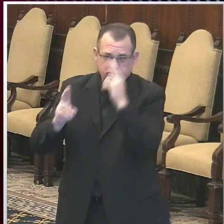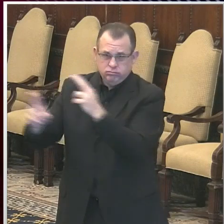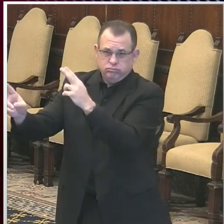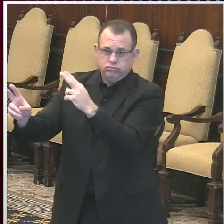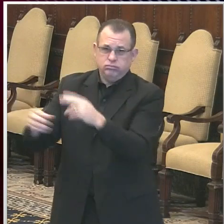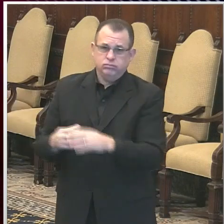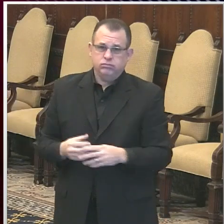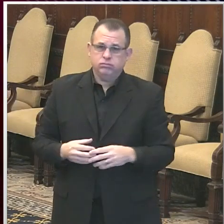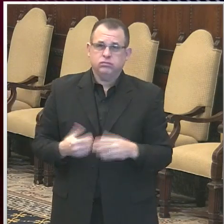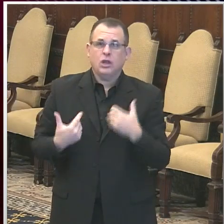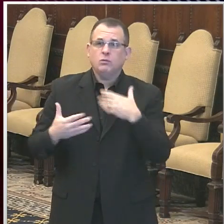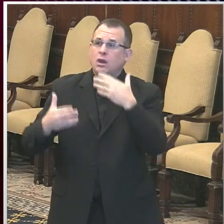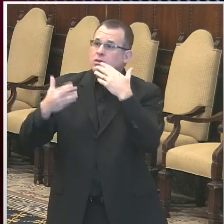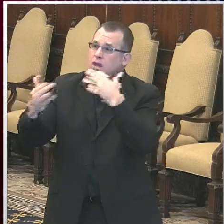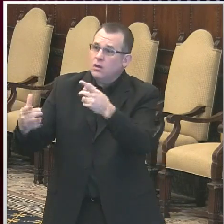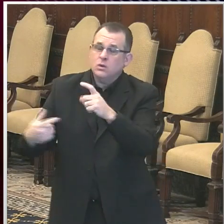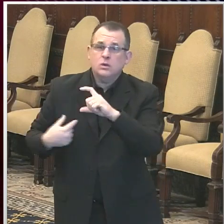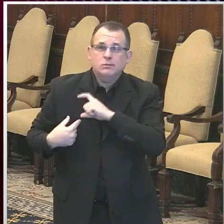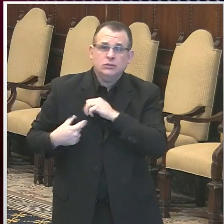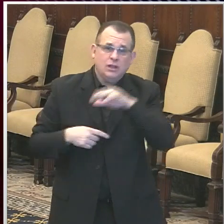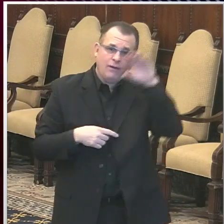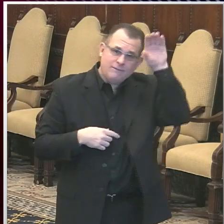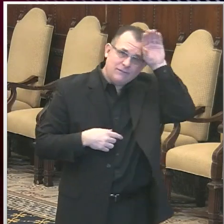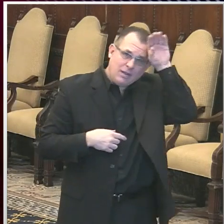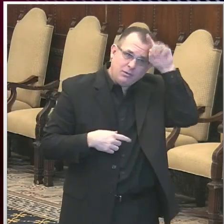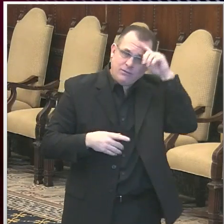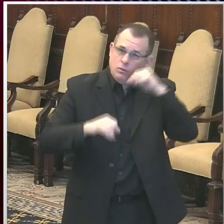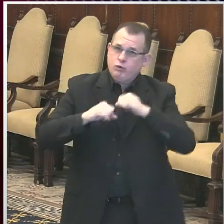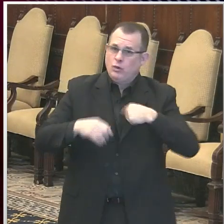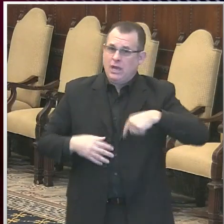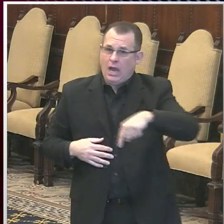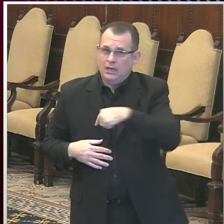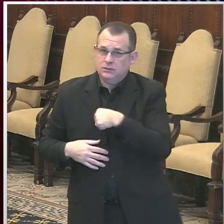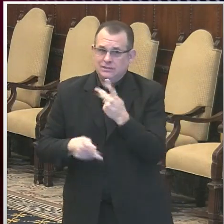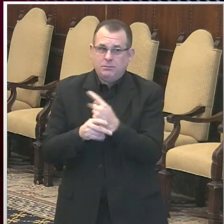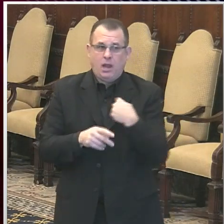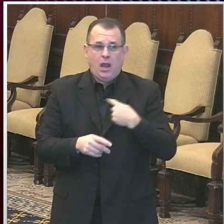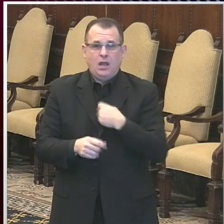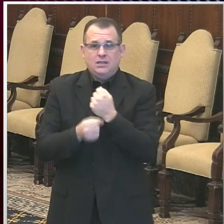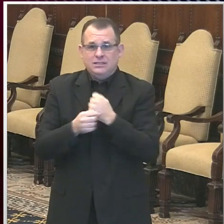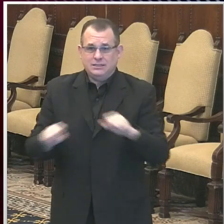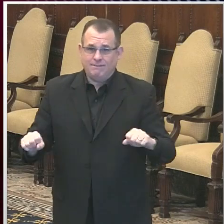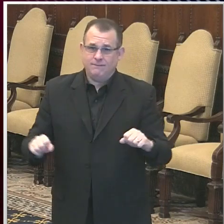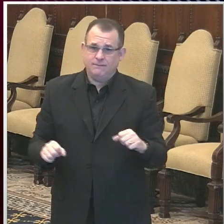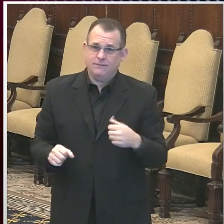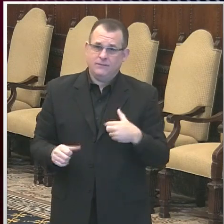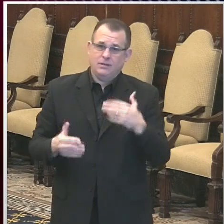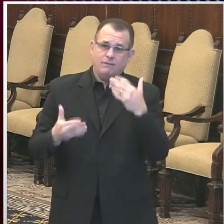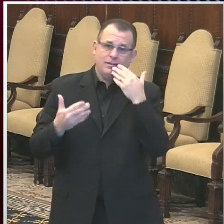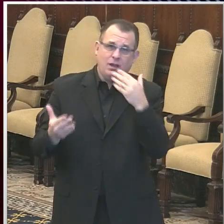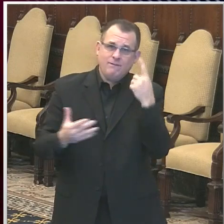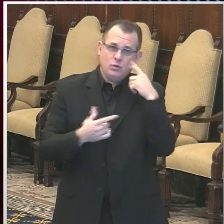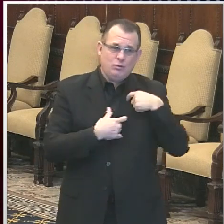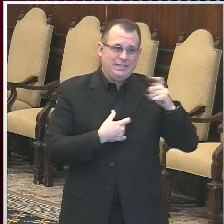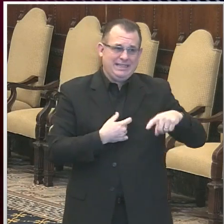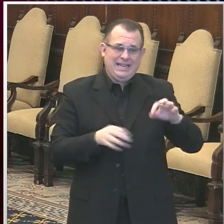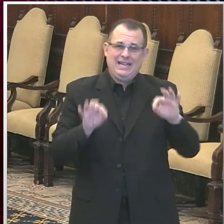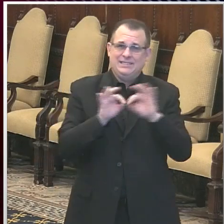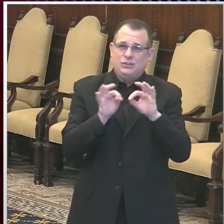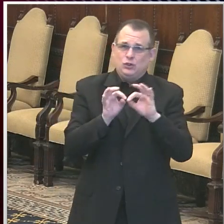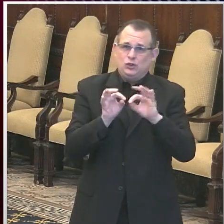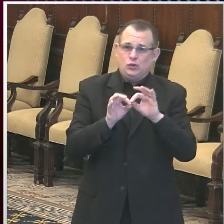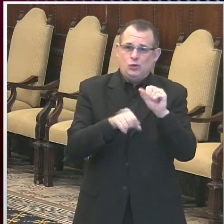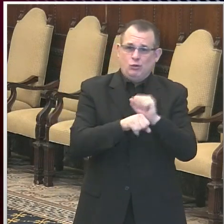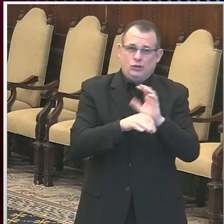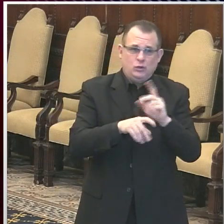responders, our police and fire departments, protecting us and keeping us safe. Thank you to our essential personnel keeping the city running, including the